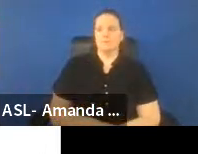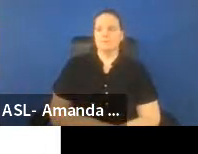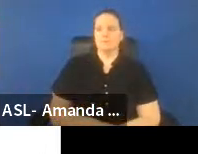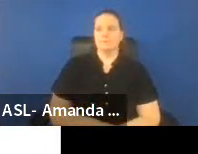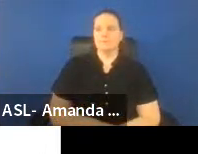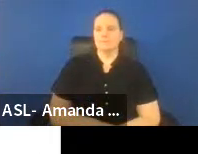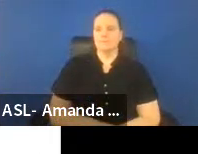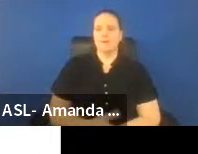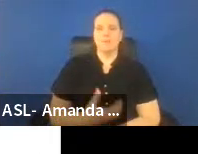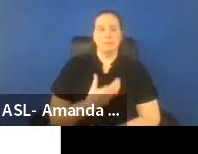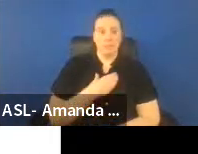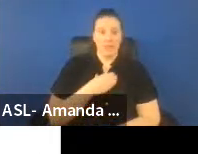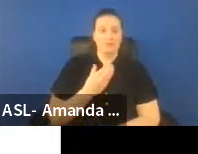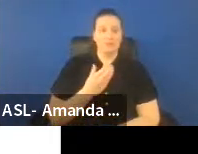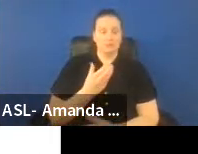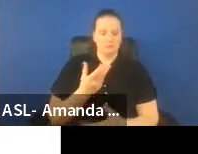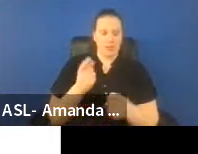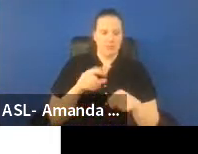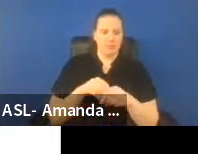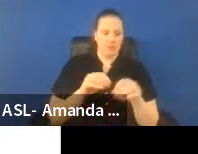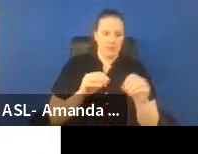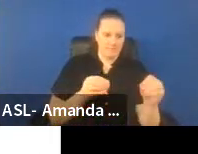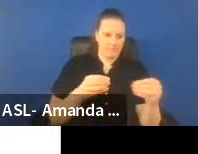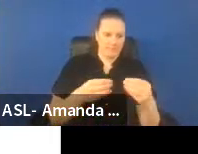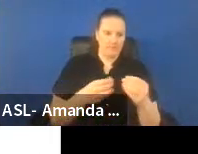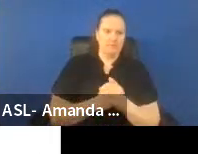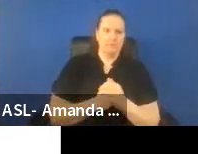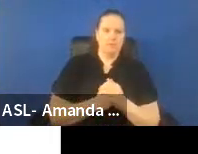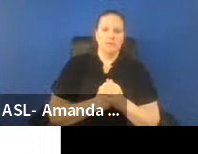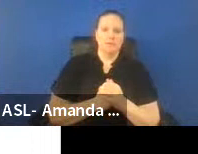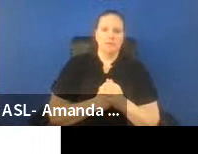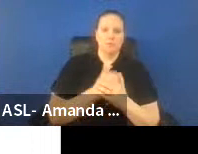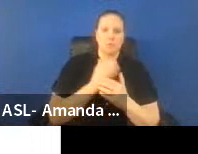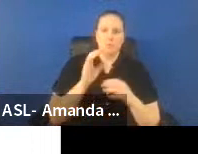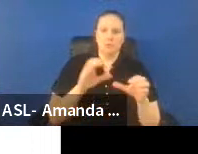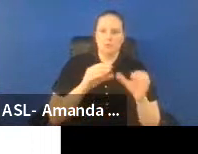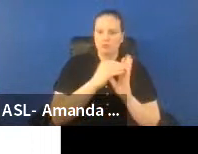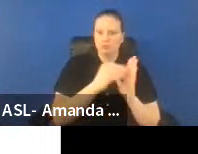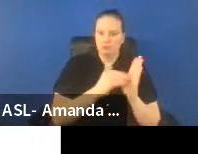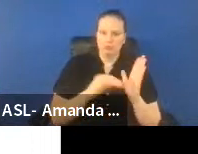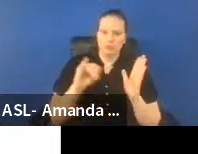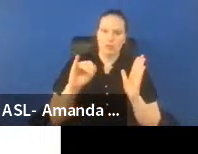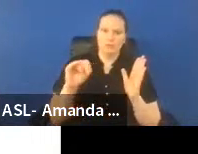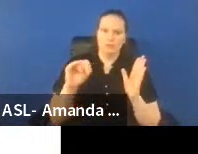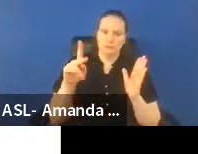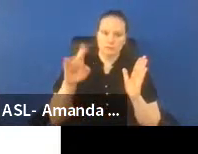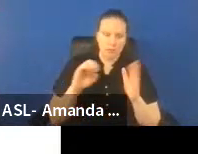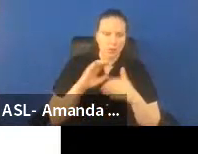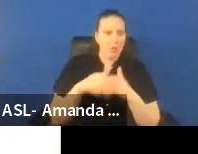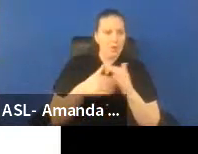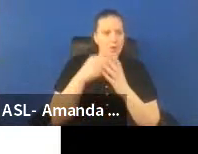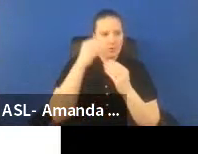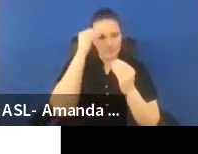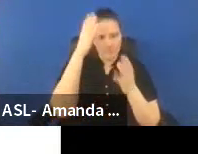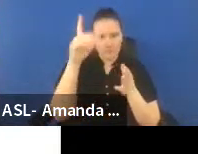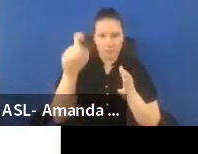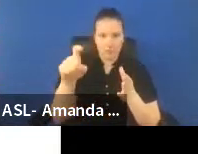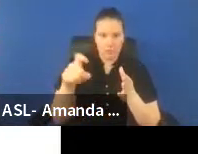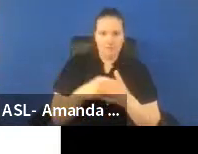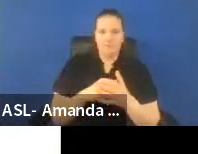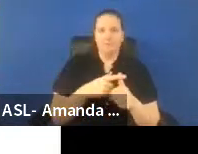Complaints will come into our office. We will do an intake, you know, get all of the information that we need, the